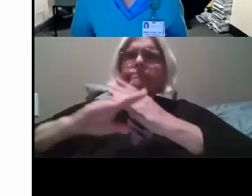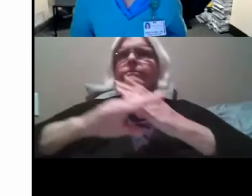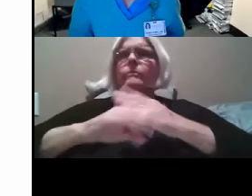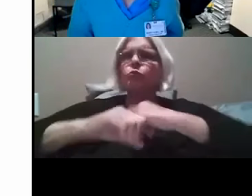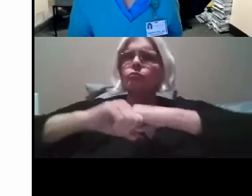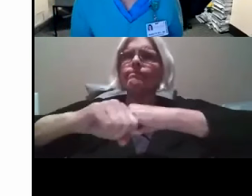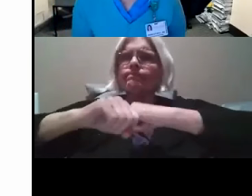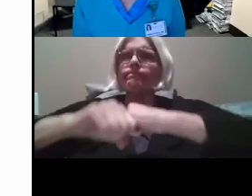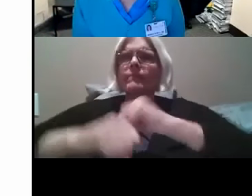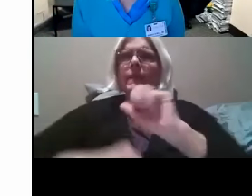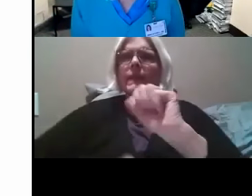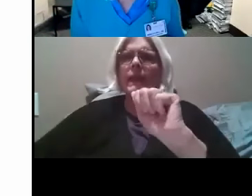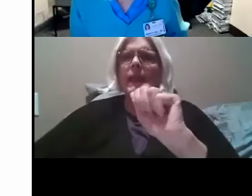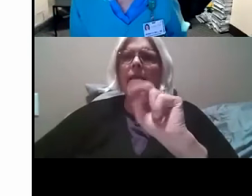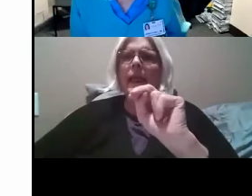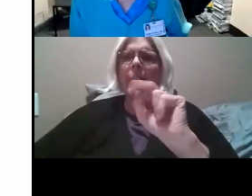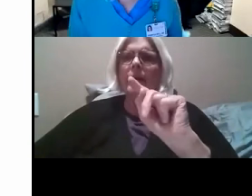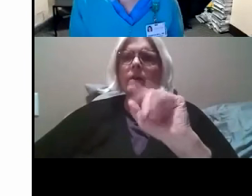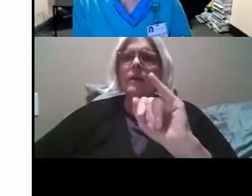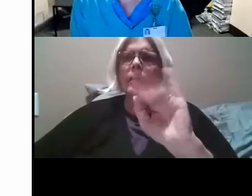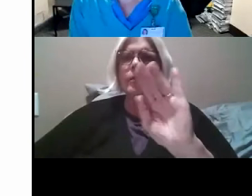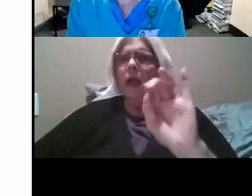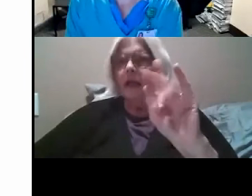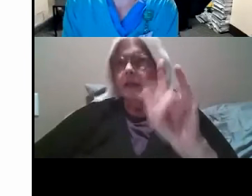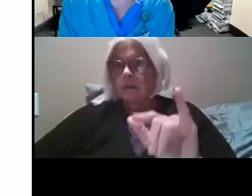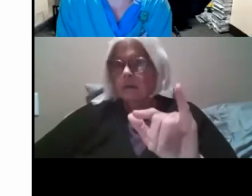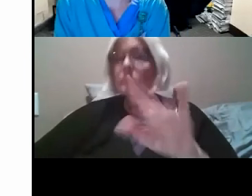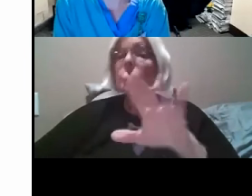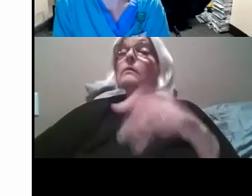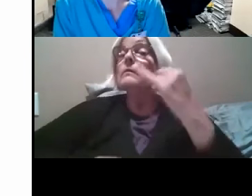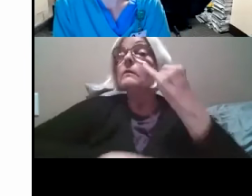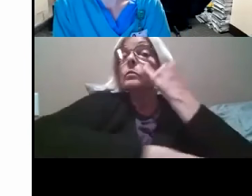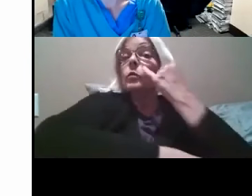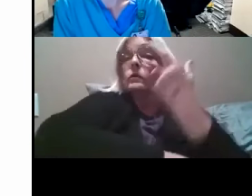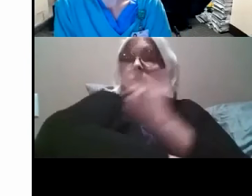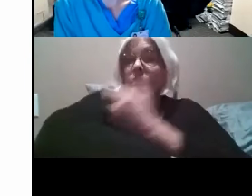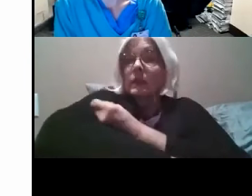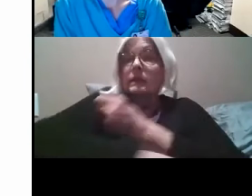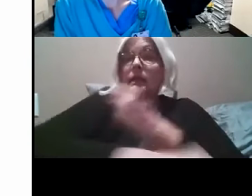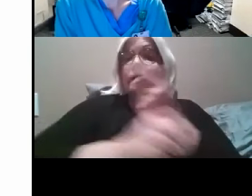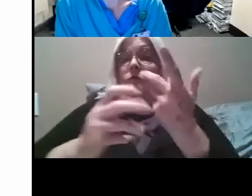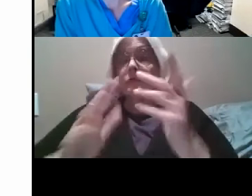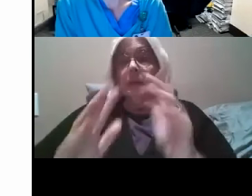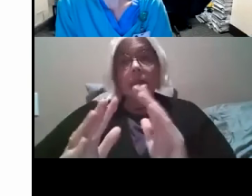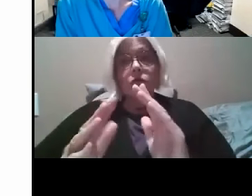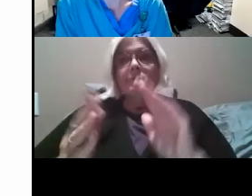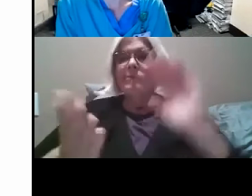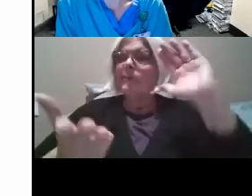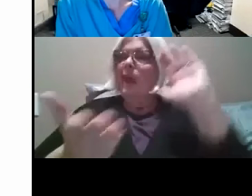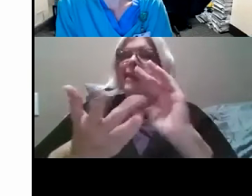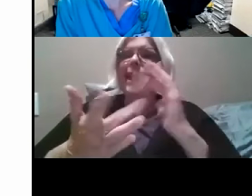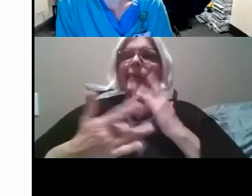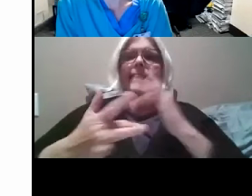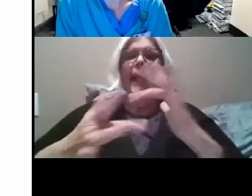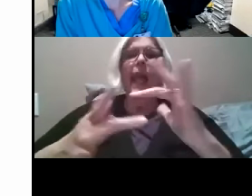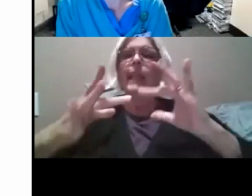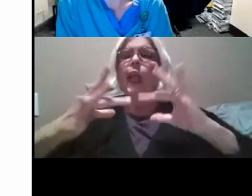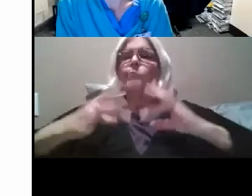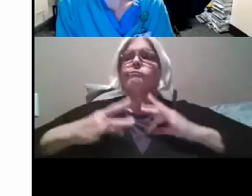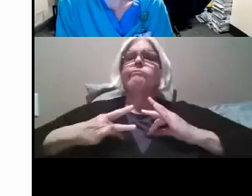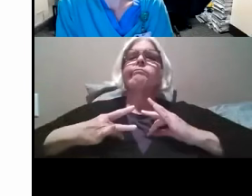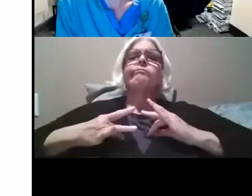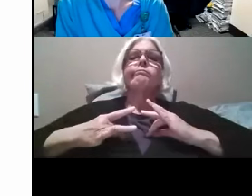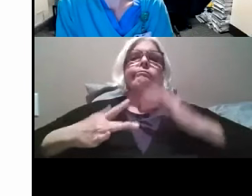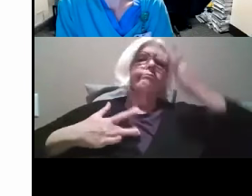After vaccination, anyone who is vaccinated has a lower chance of getting COVID. That's what we're hoping for.